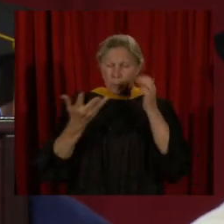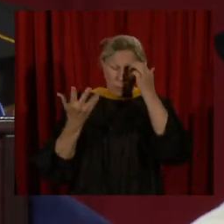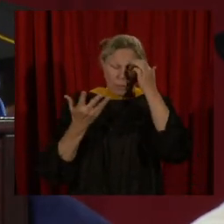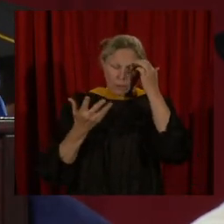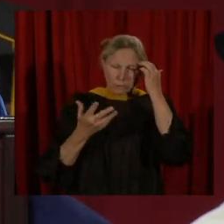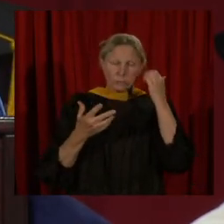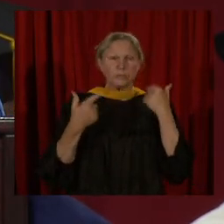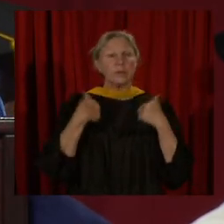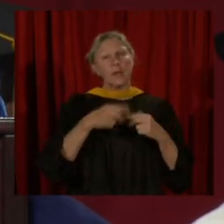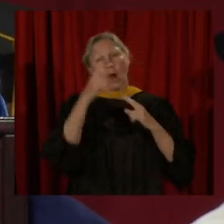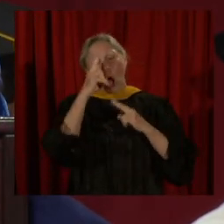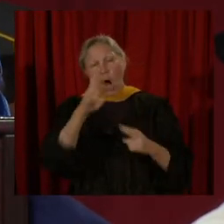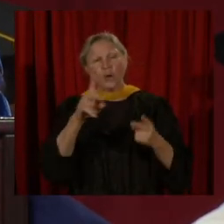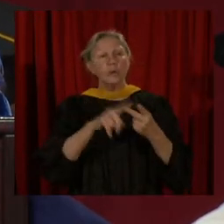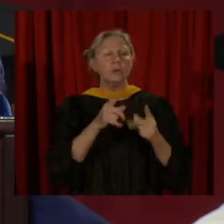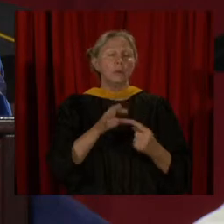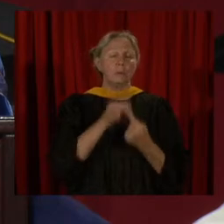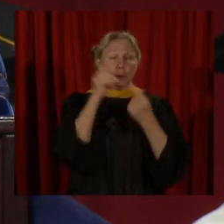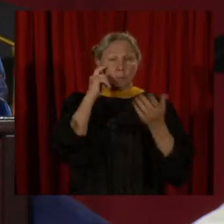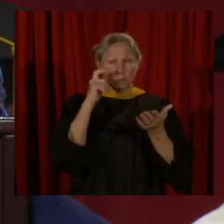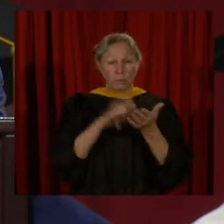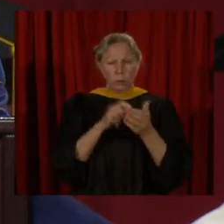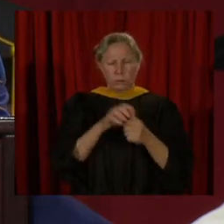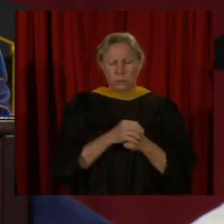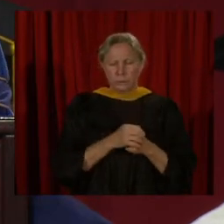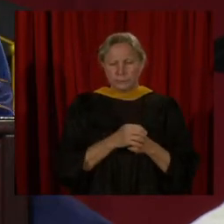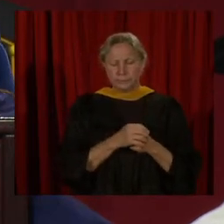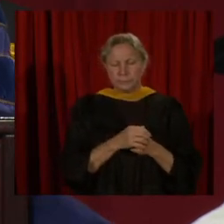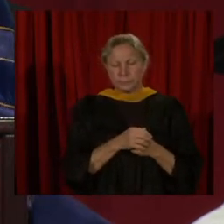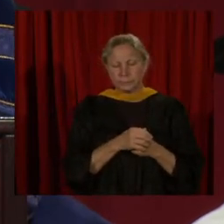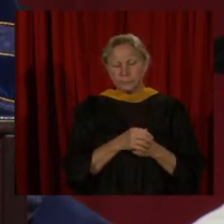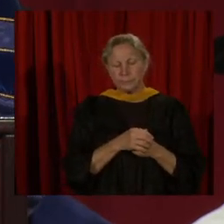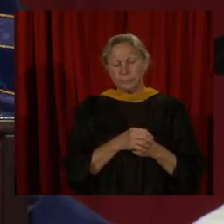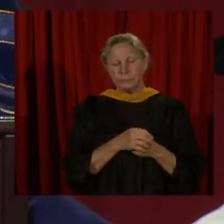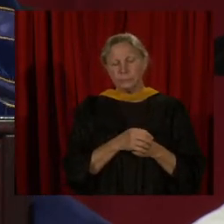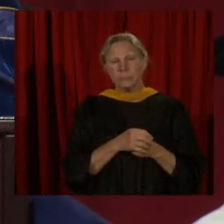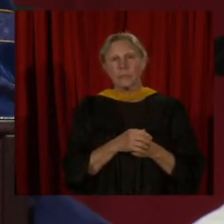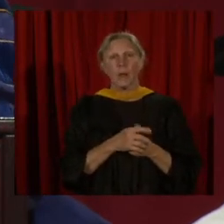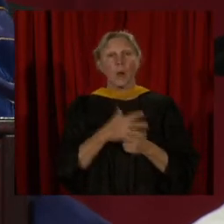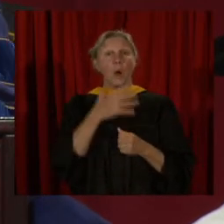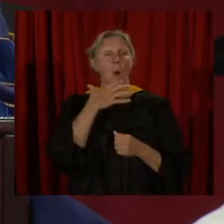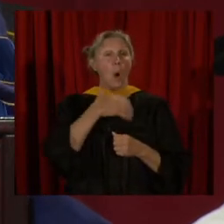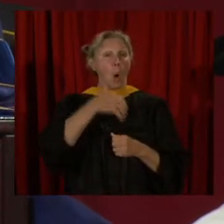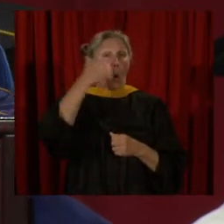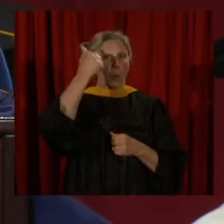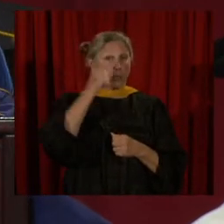indicating honors and special recognitions. The oldest of our